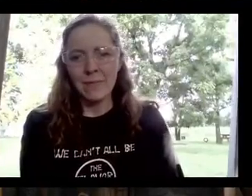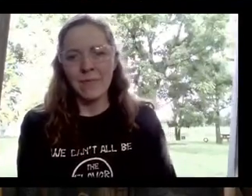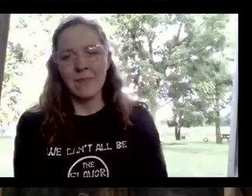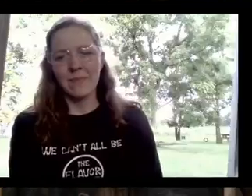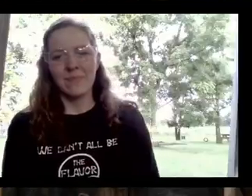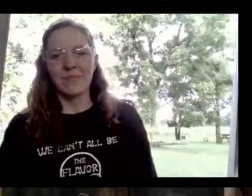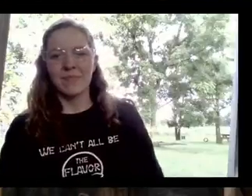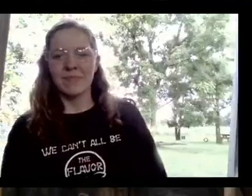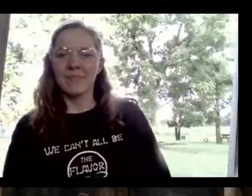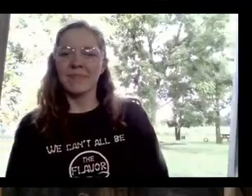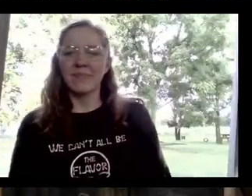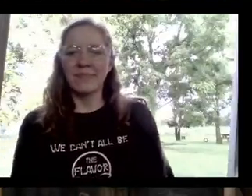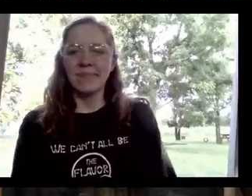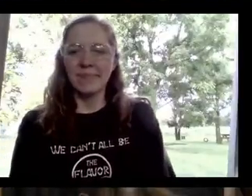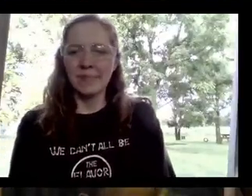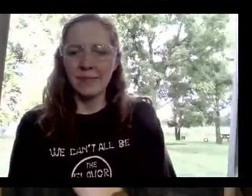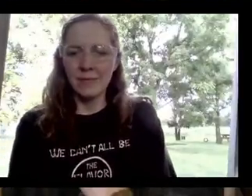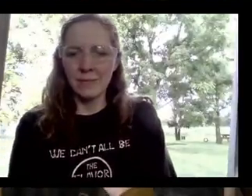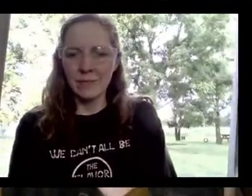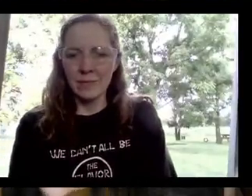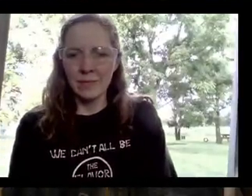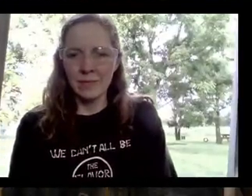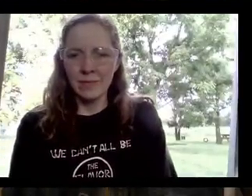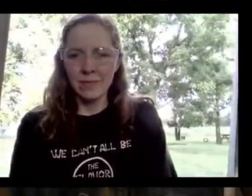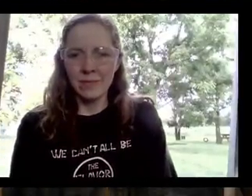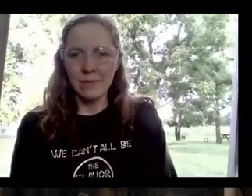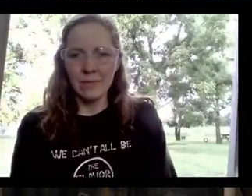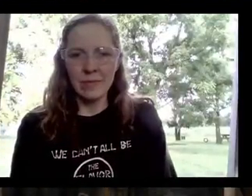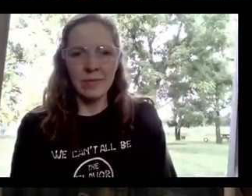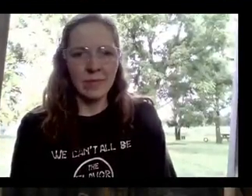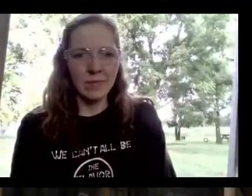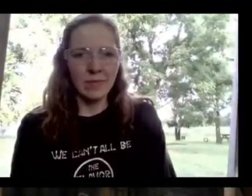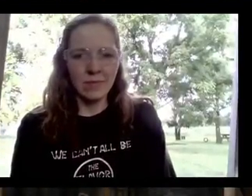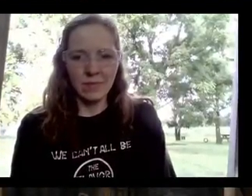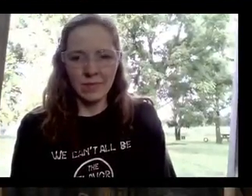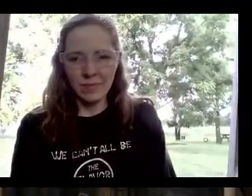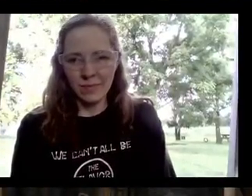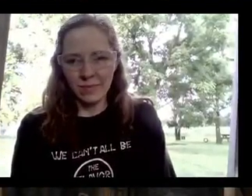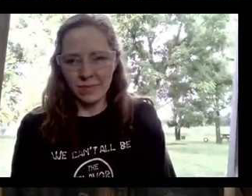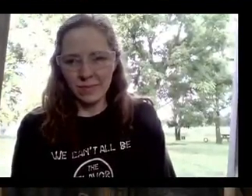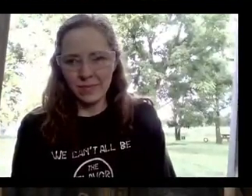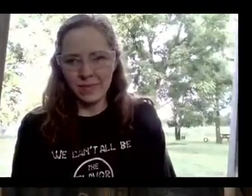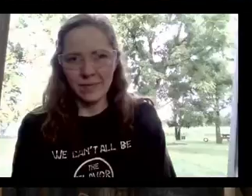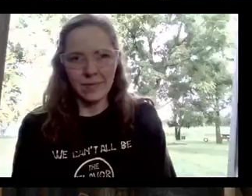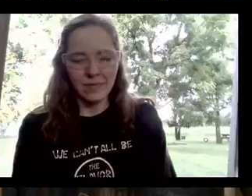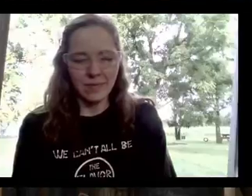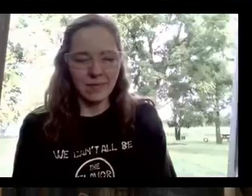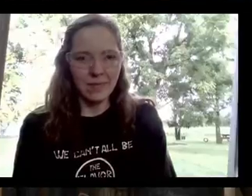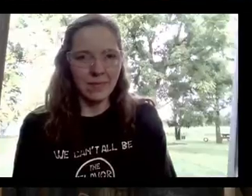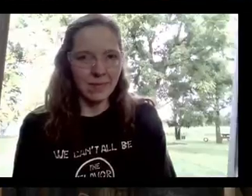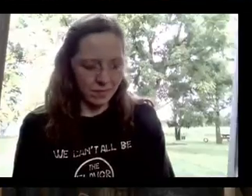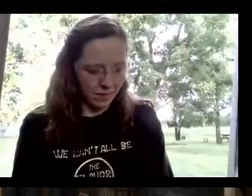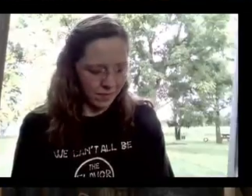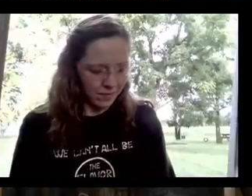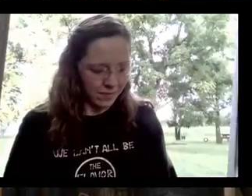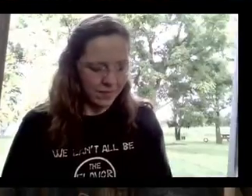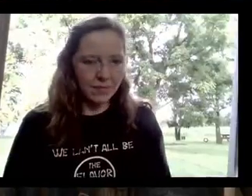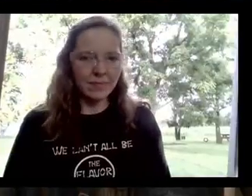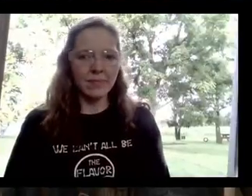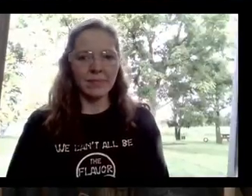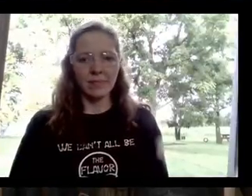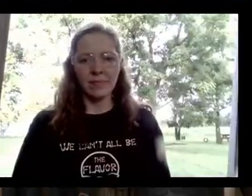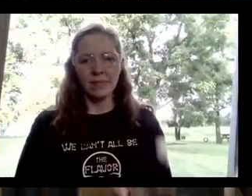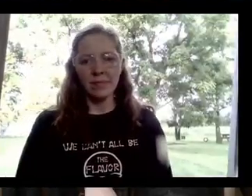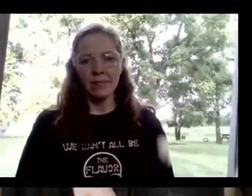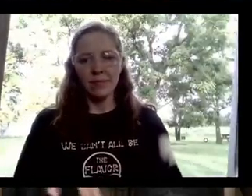So, by the way, just a real quick poll in the comment section. Who's been enjoying this style of stream? I'm hoping everybody's